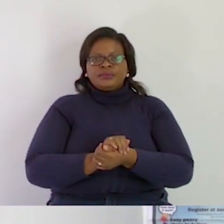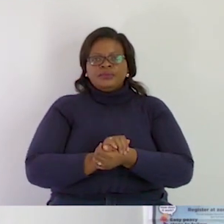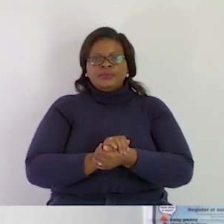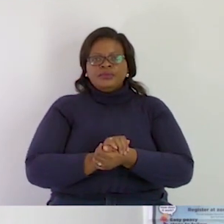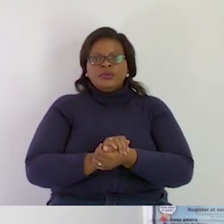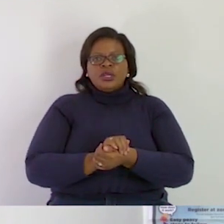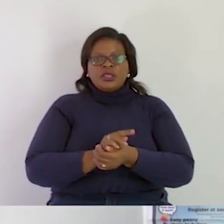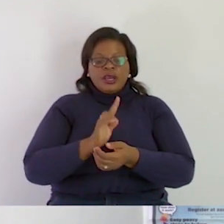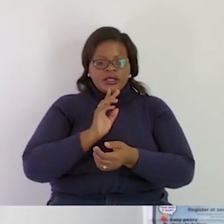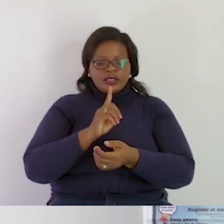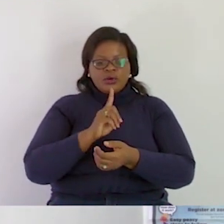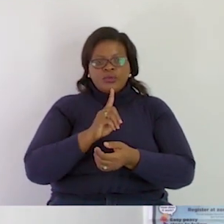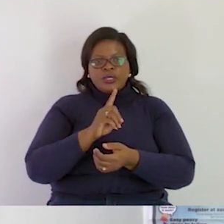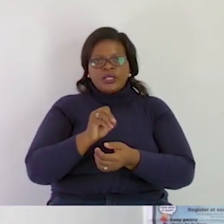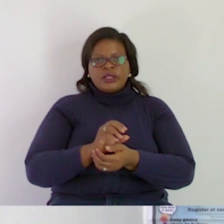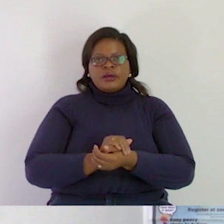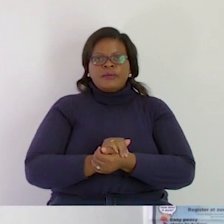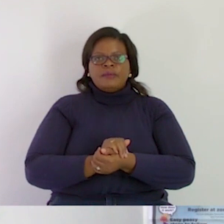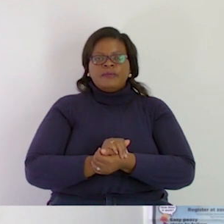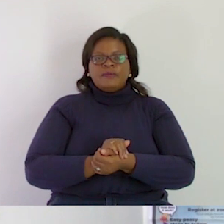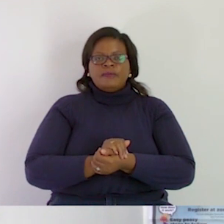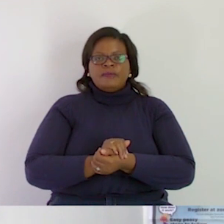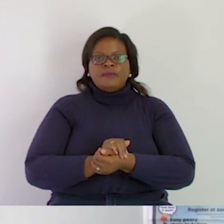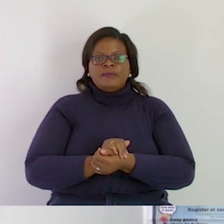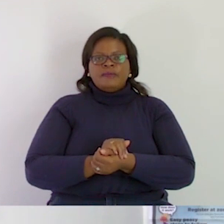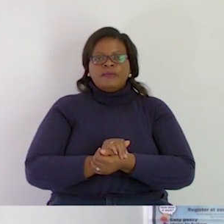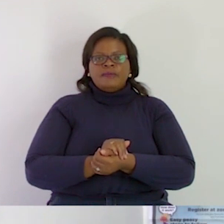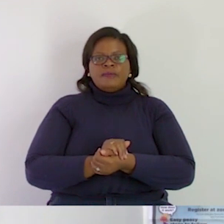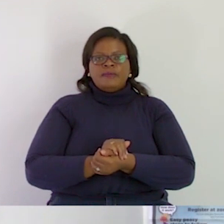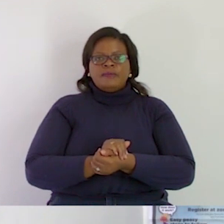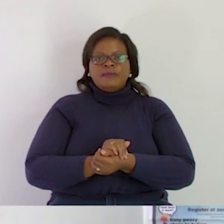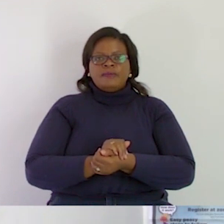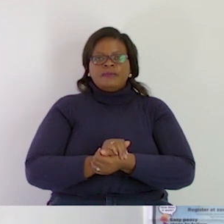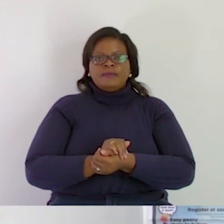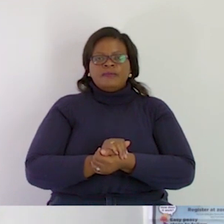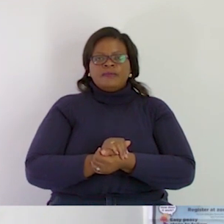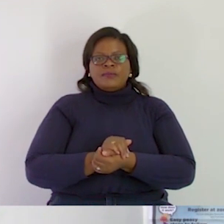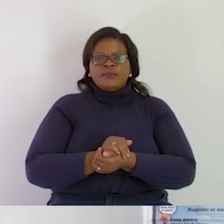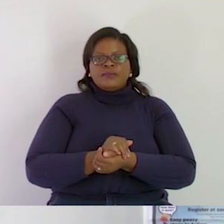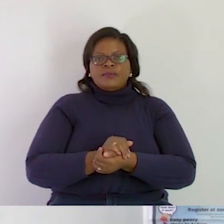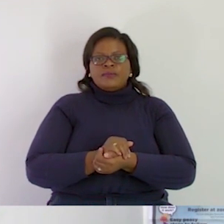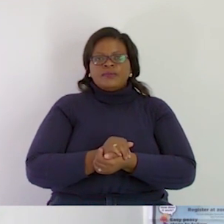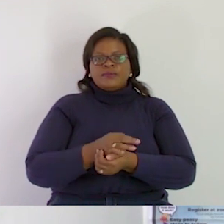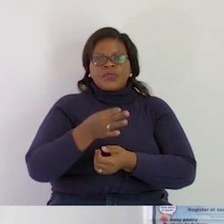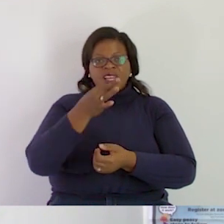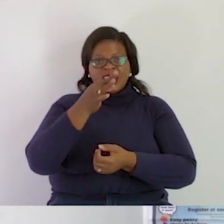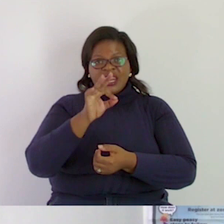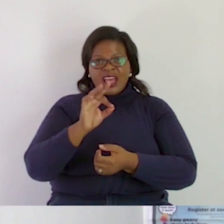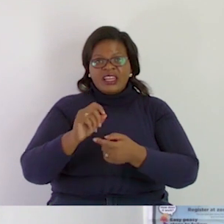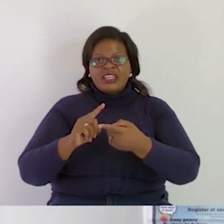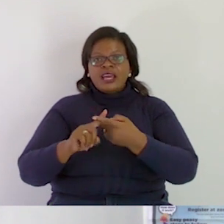you 10. And 9 as a unit is 9